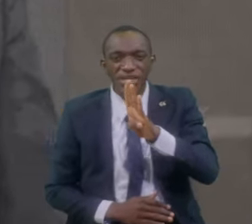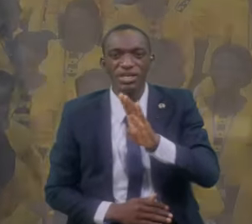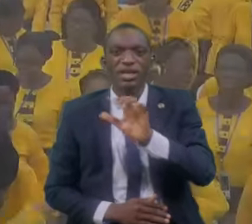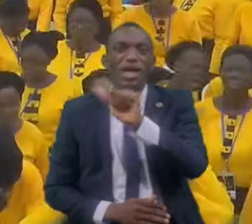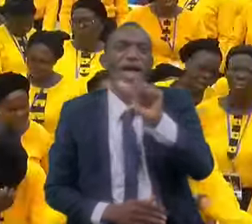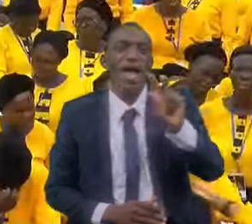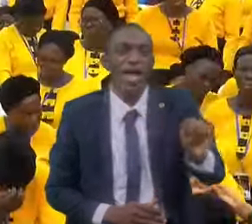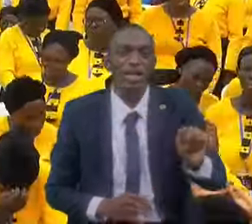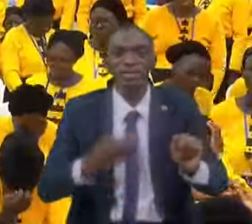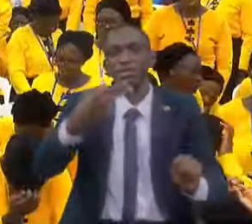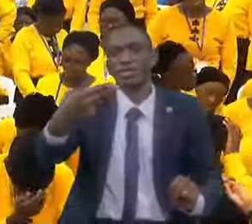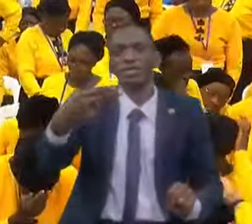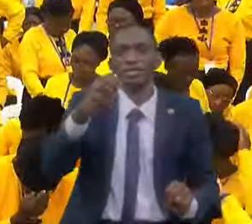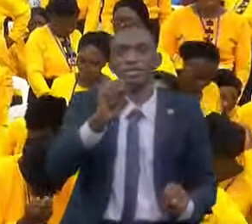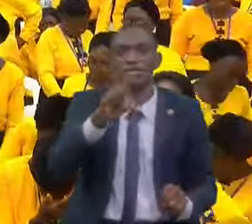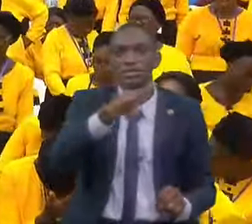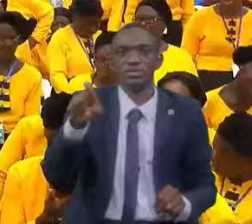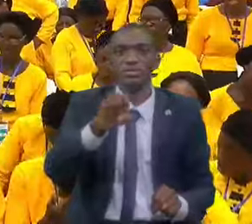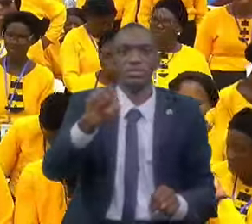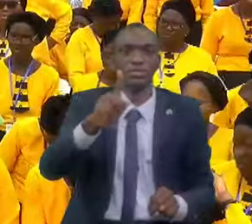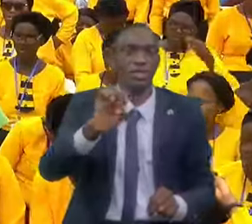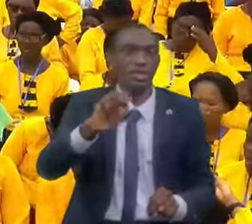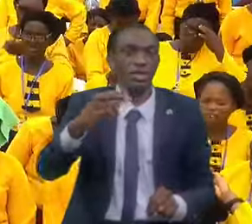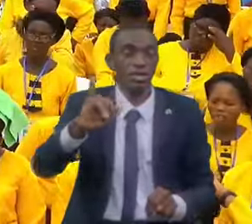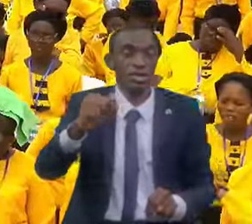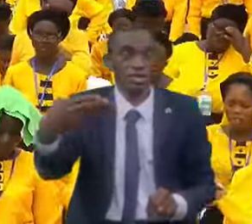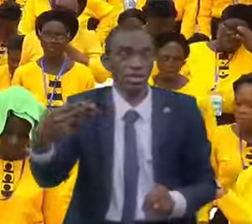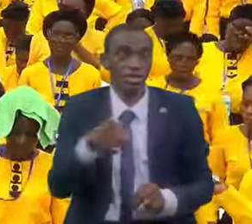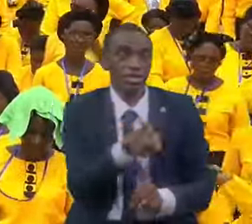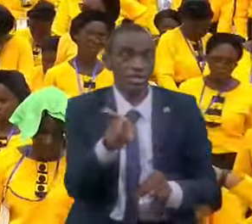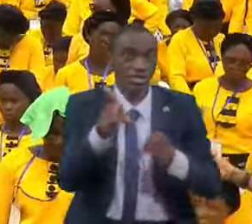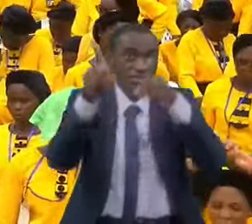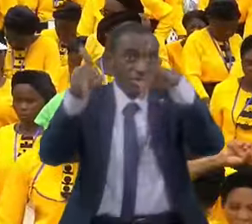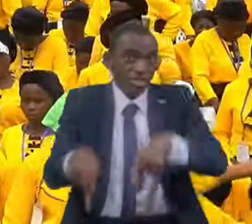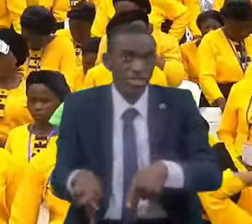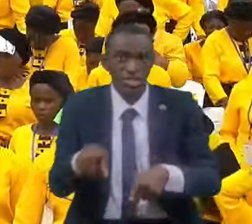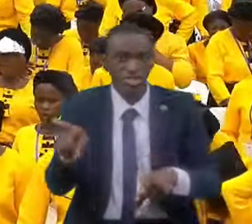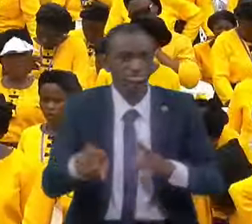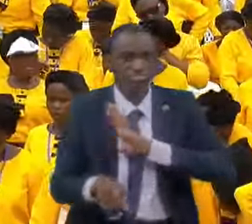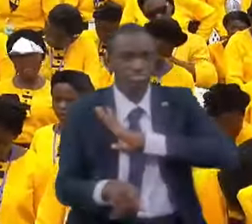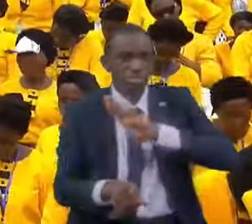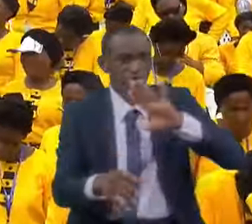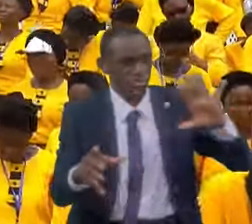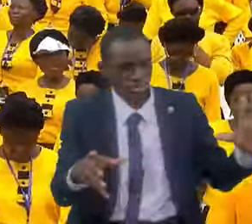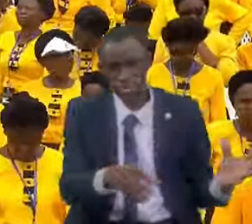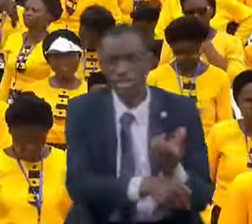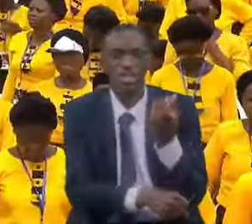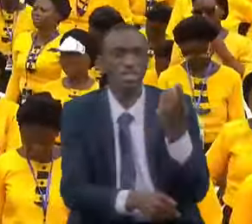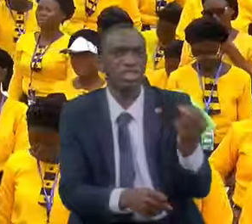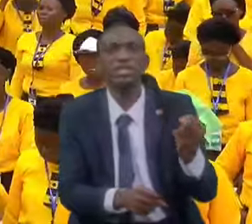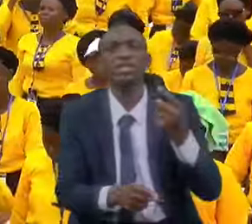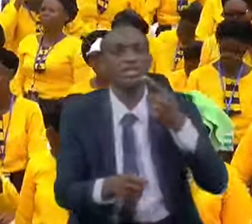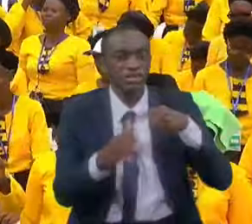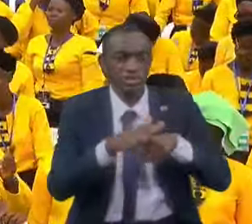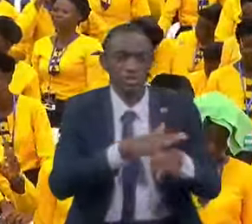Ezekiel that will take the brazen serpents that the children of Israel